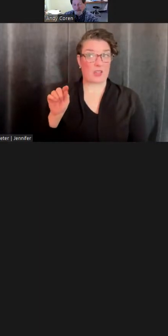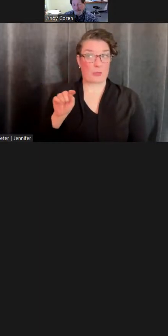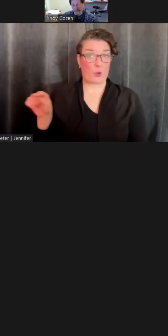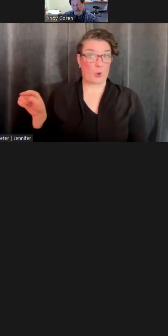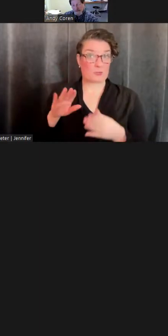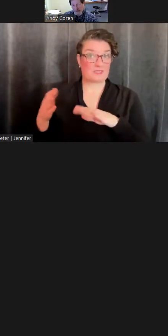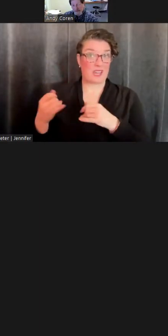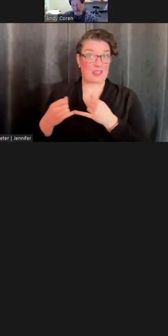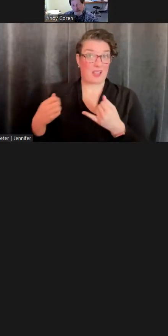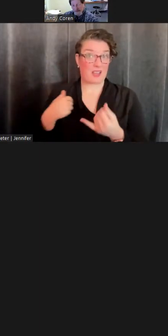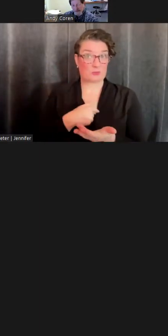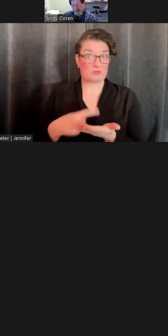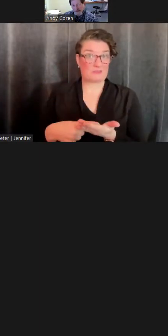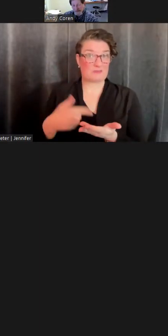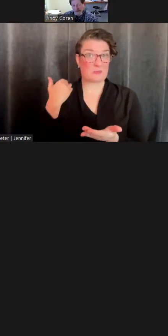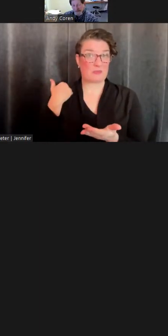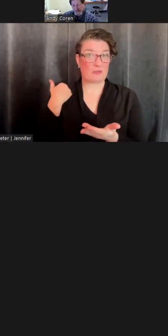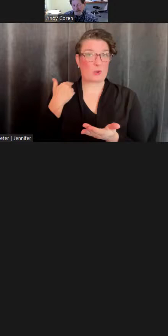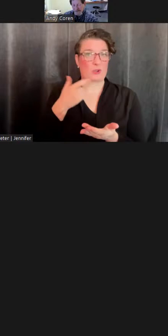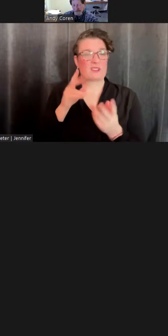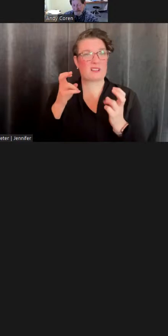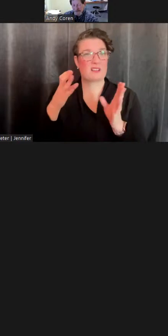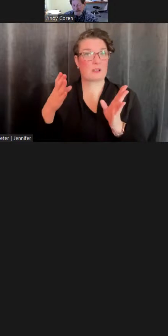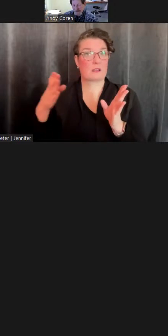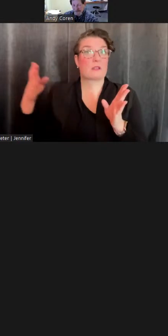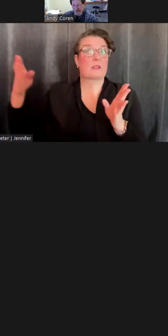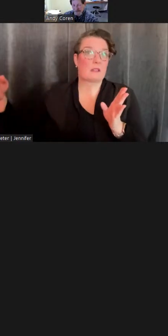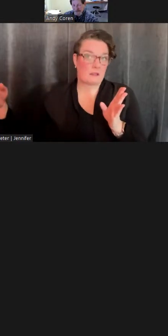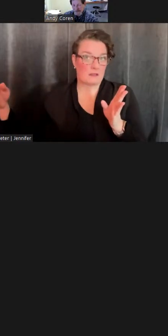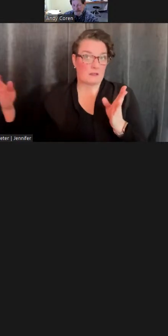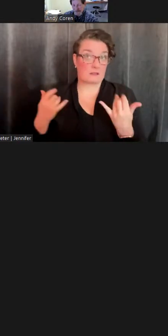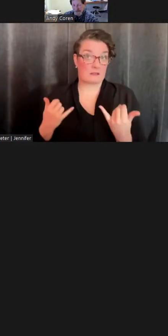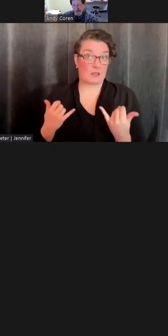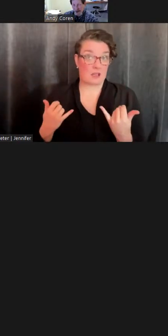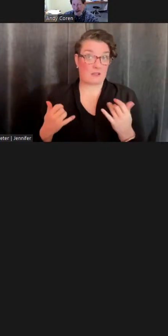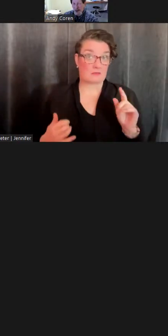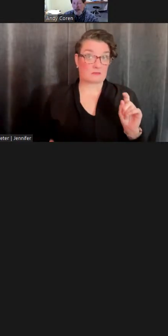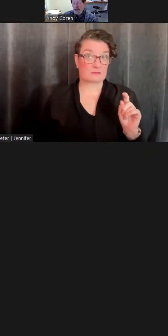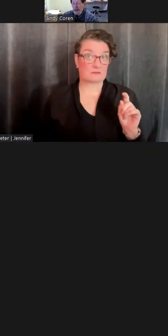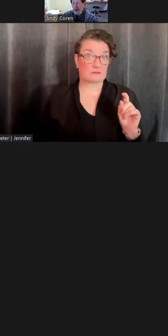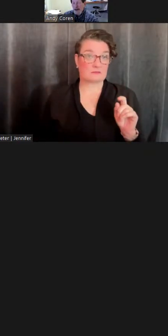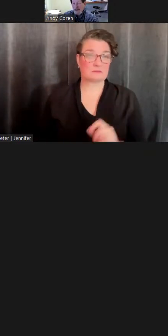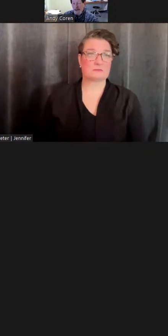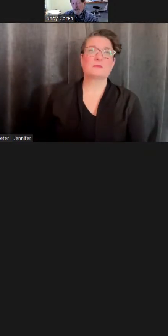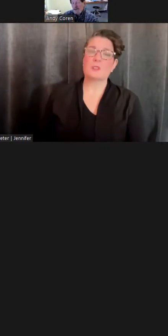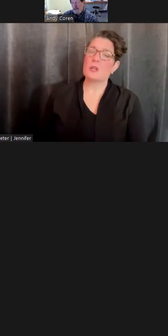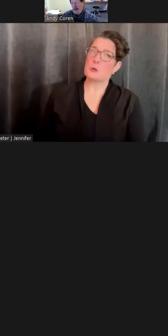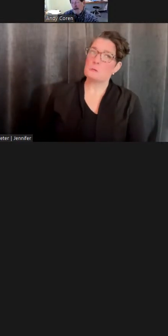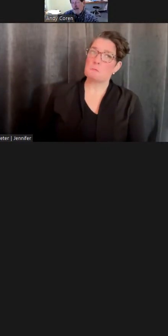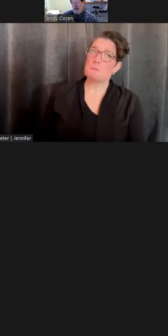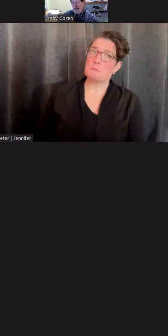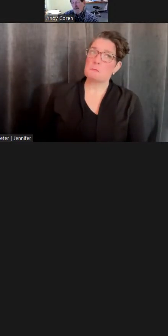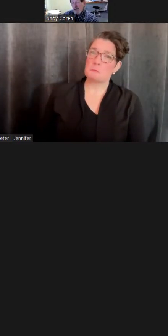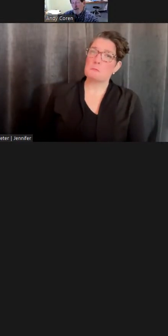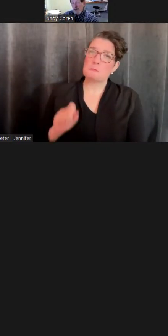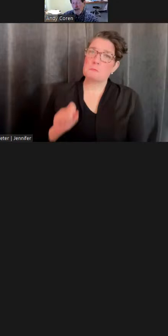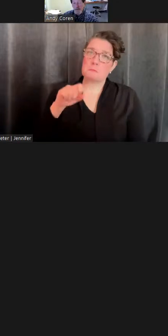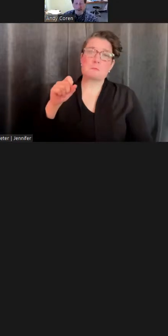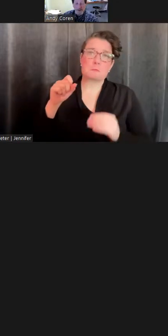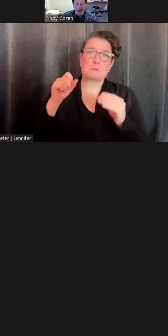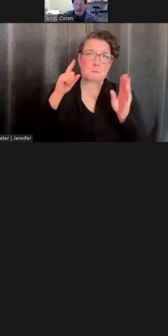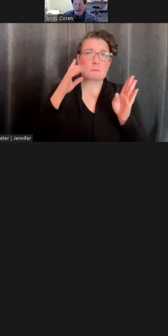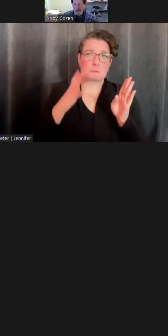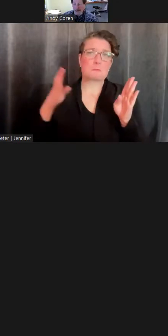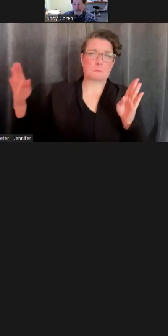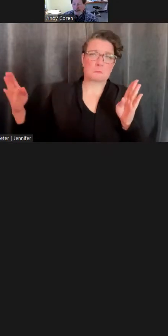about before you mentioned have kind of been extended out a little bit more now. Yeah, I think they're extended out. And I think, when the